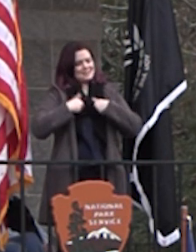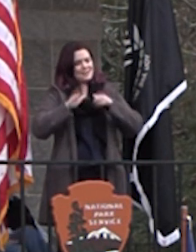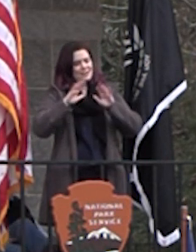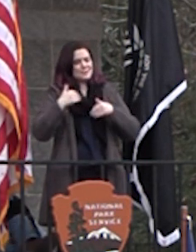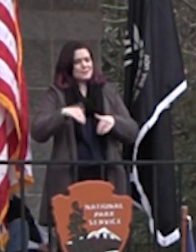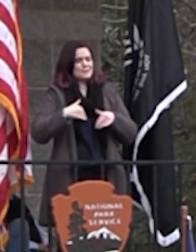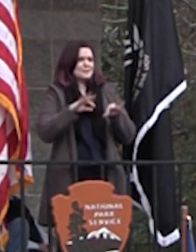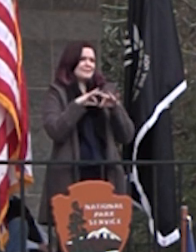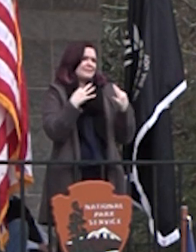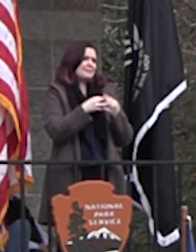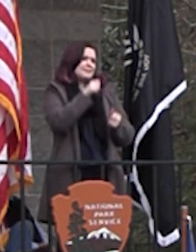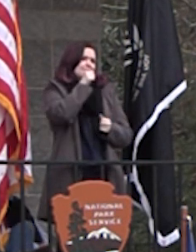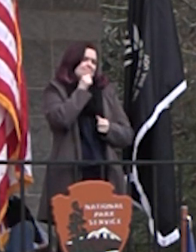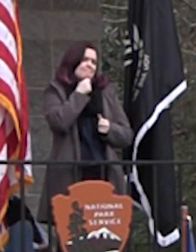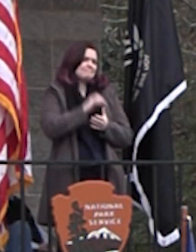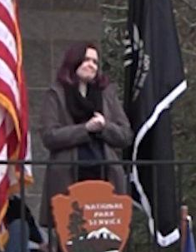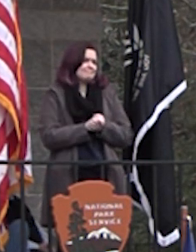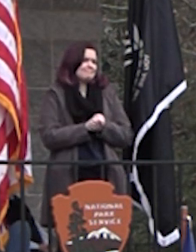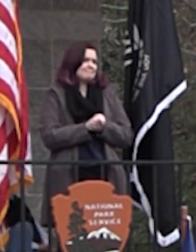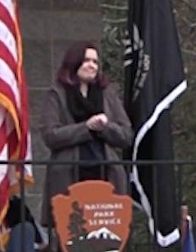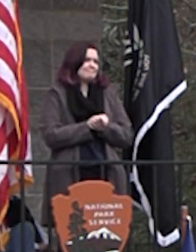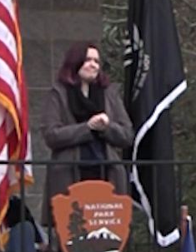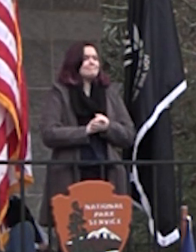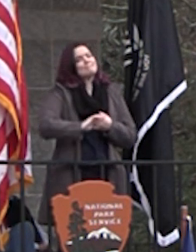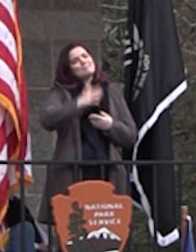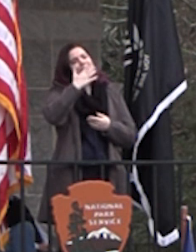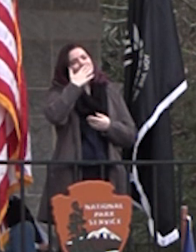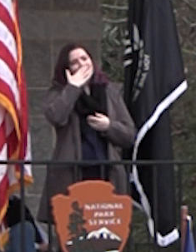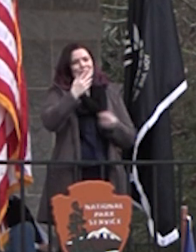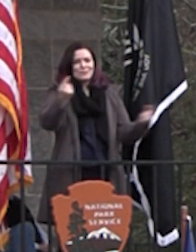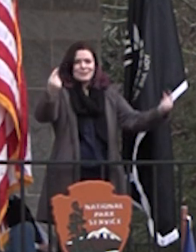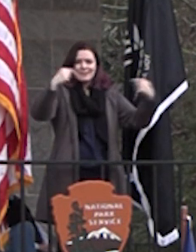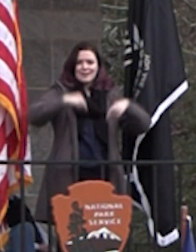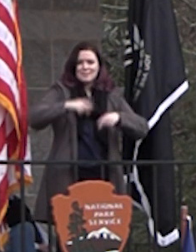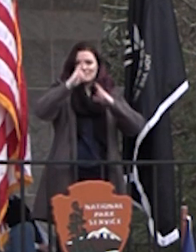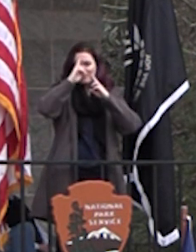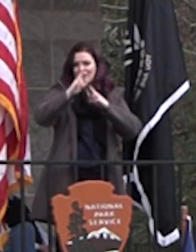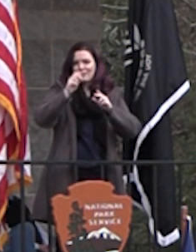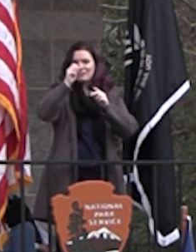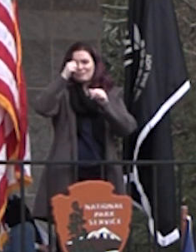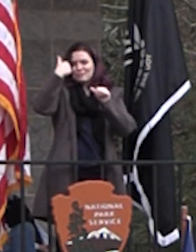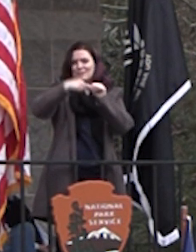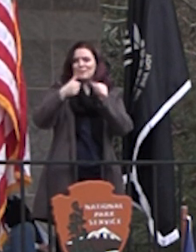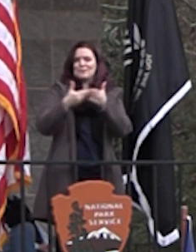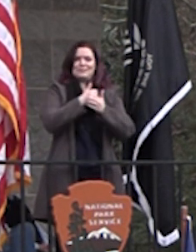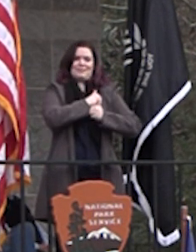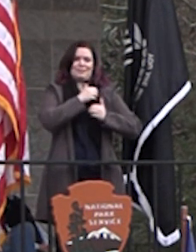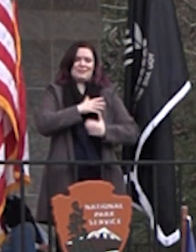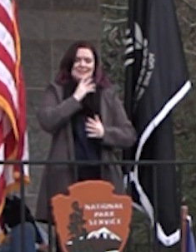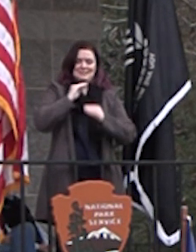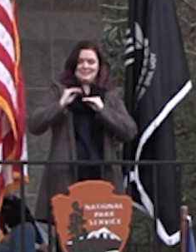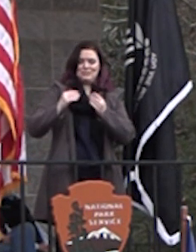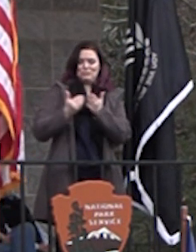their families. We thank you for coming out to honor and remember our veterans and to teach new generations about the